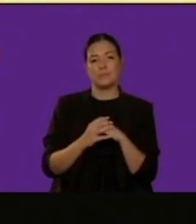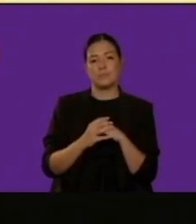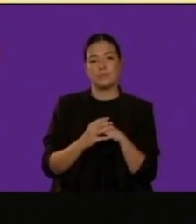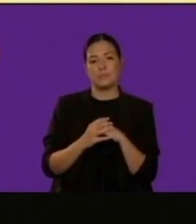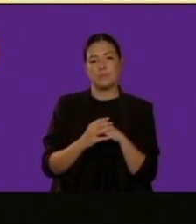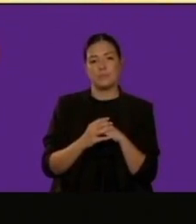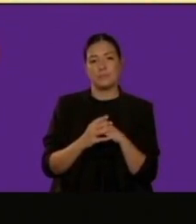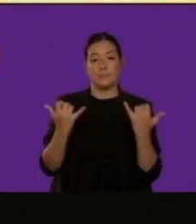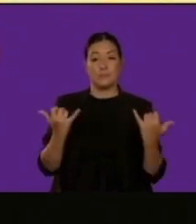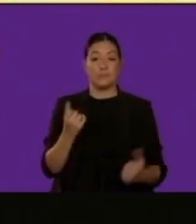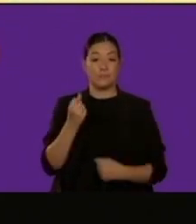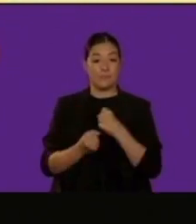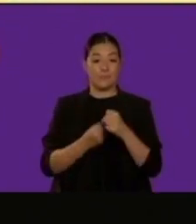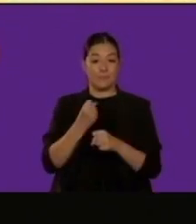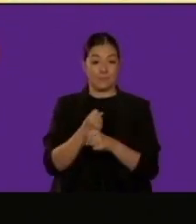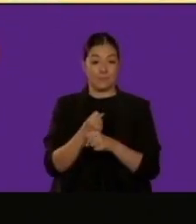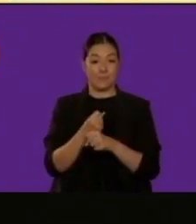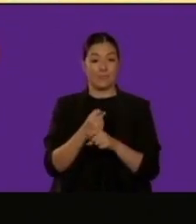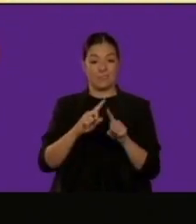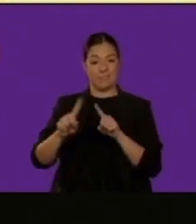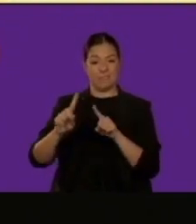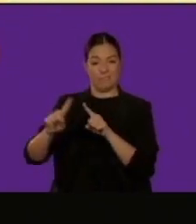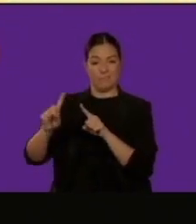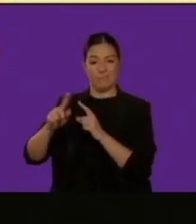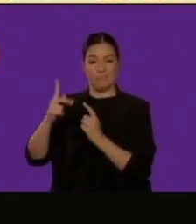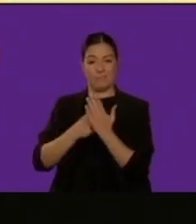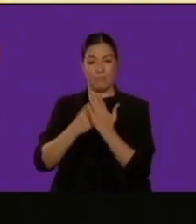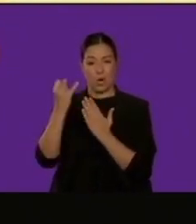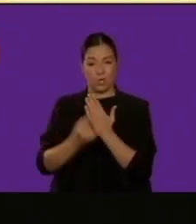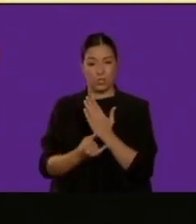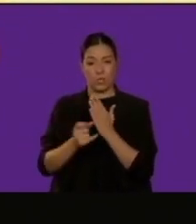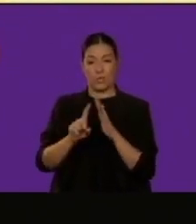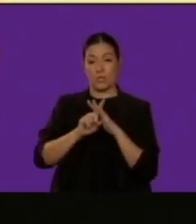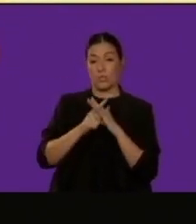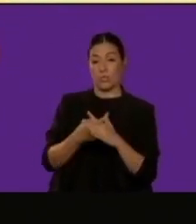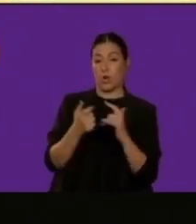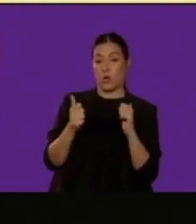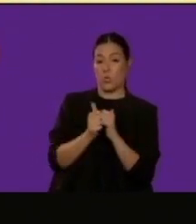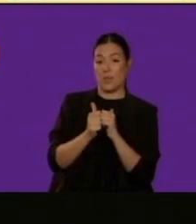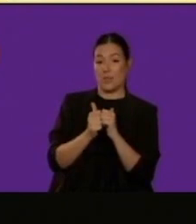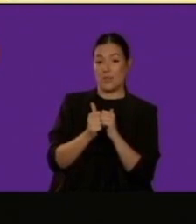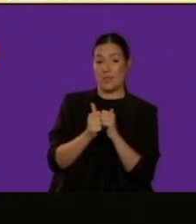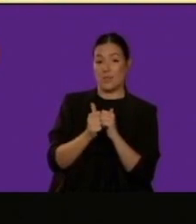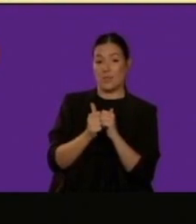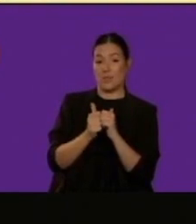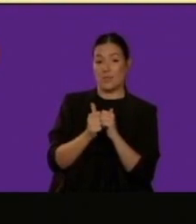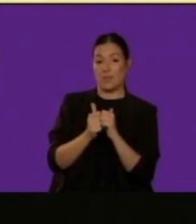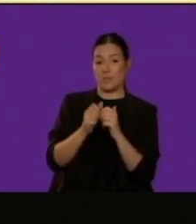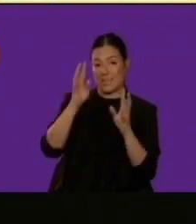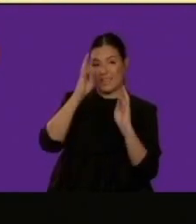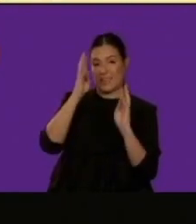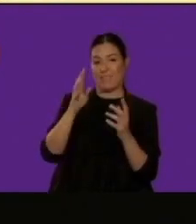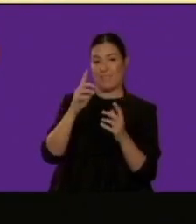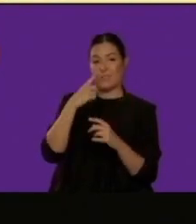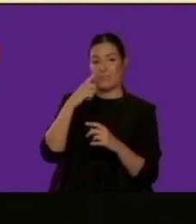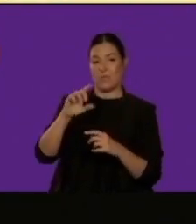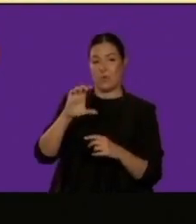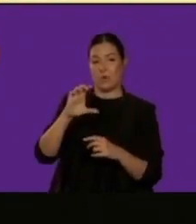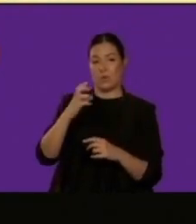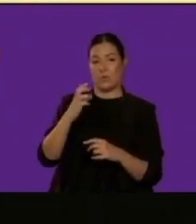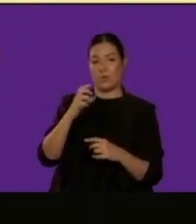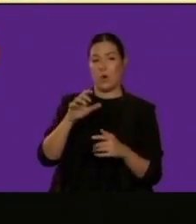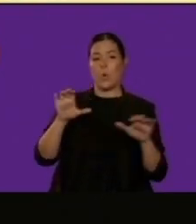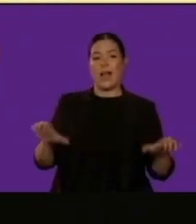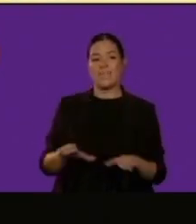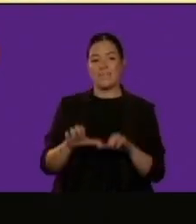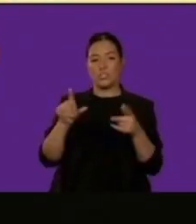a cooperational work working with diversity and the team, and when they are connected with other teams from other nationalities, and